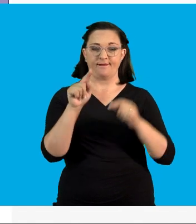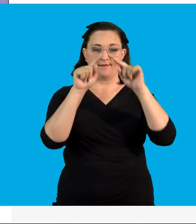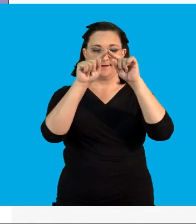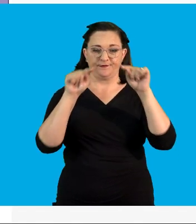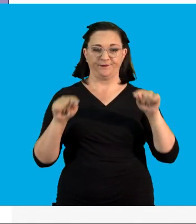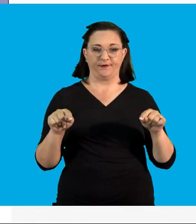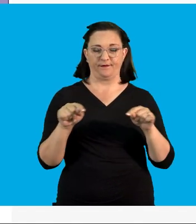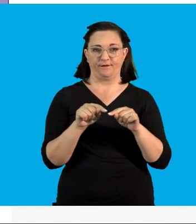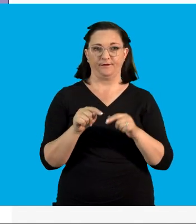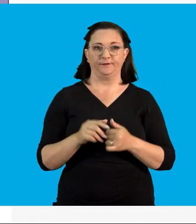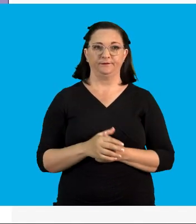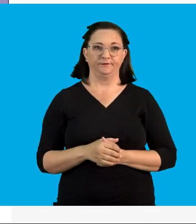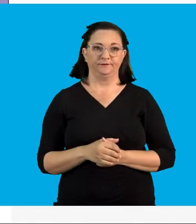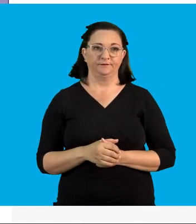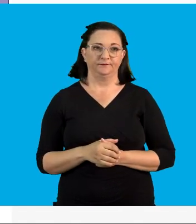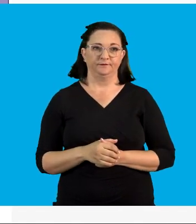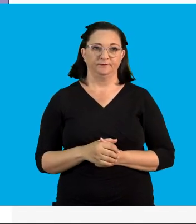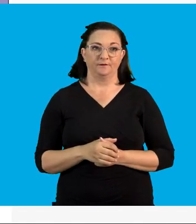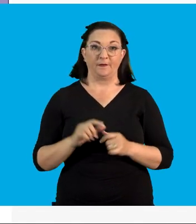one, I'm using the black